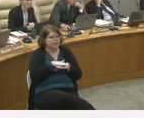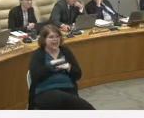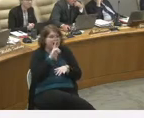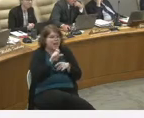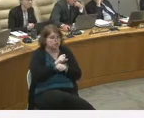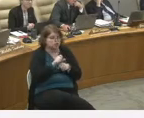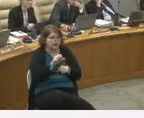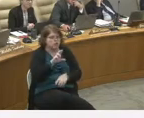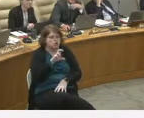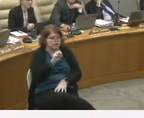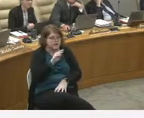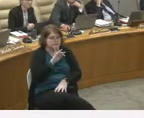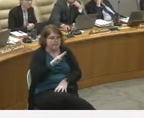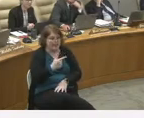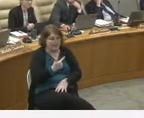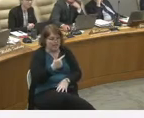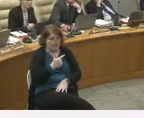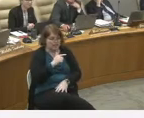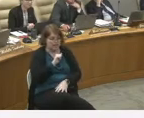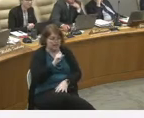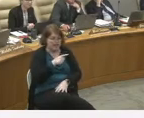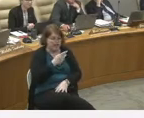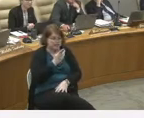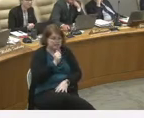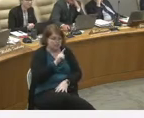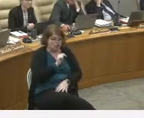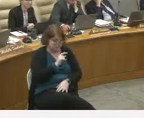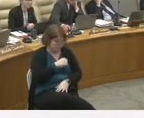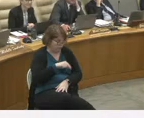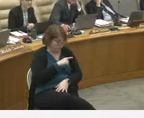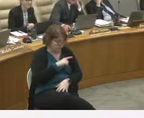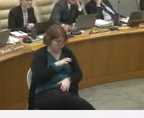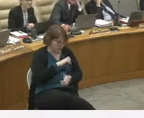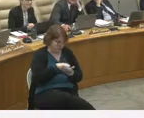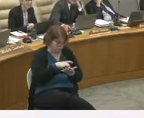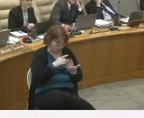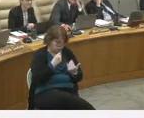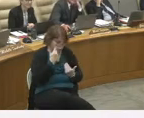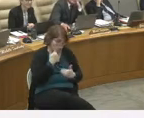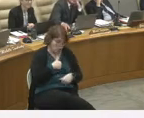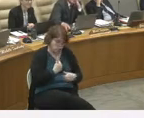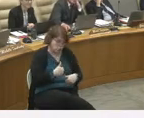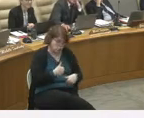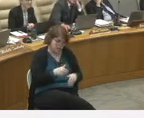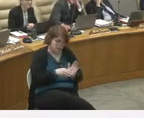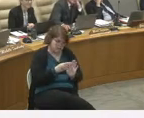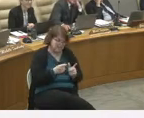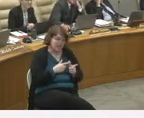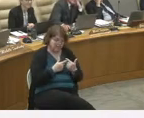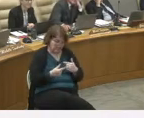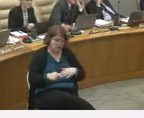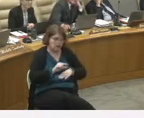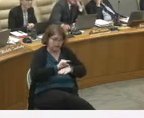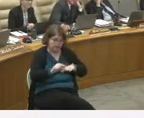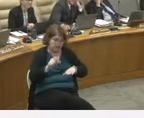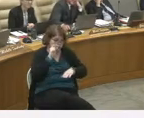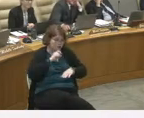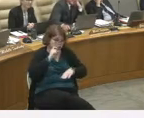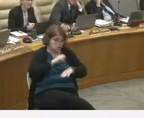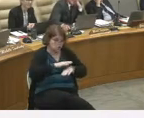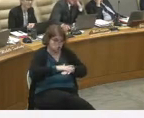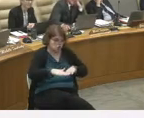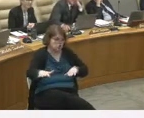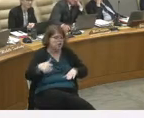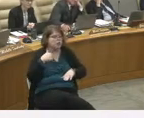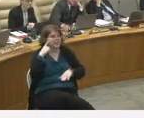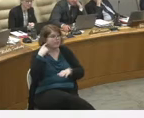re-milling the asphalt which is you if you've been involved in that you know it's expensive and then laying the rubberized surface on top that we think we can get that done